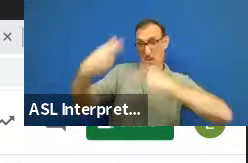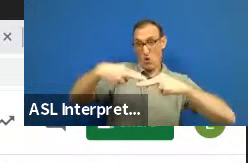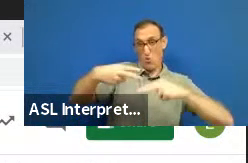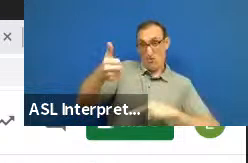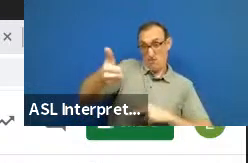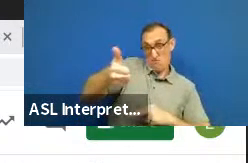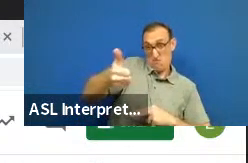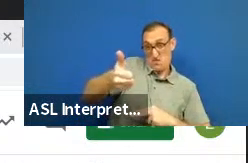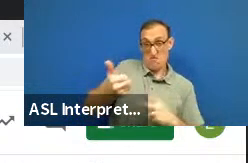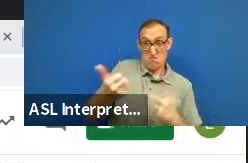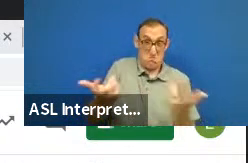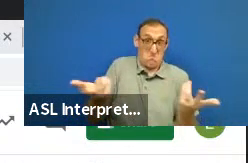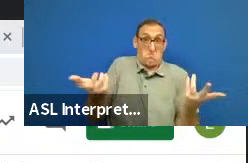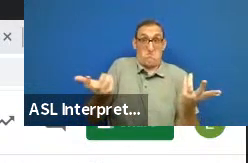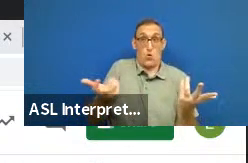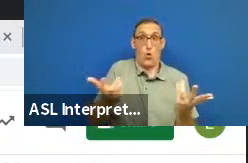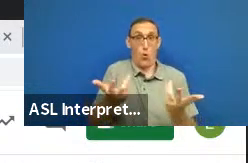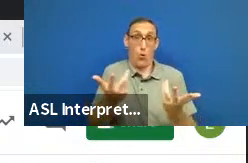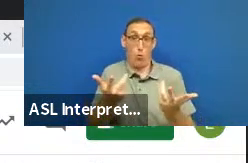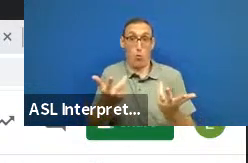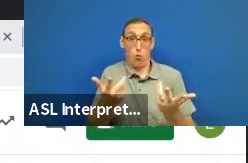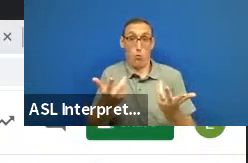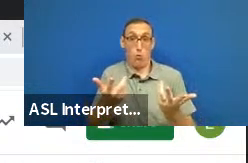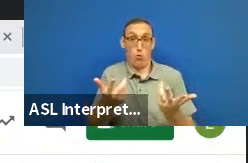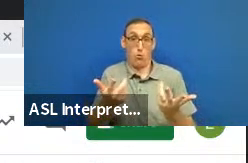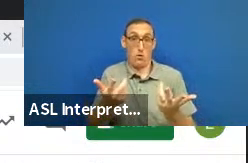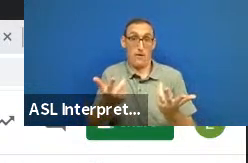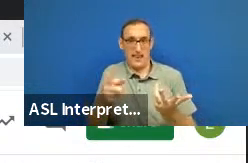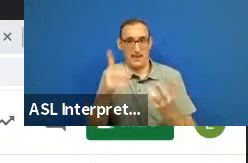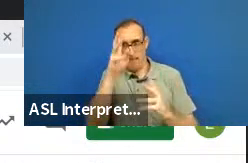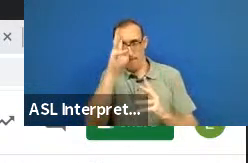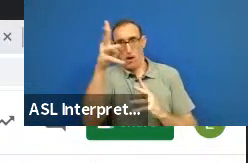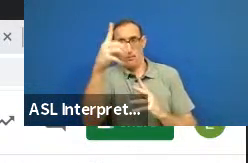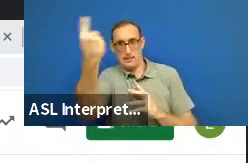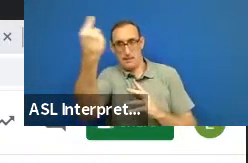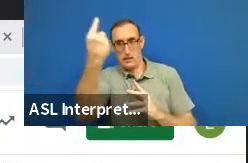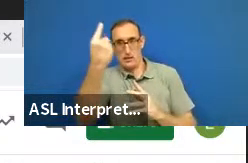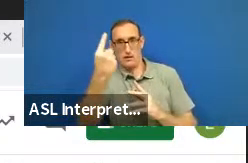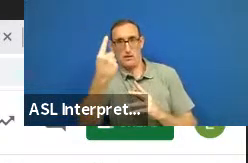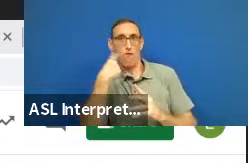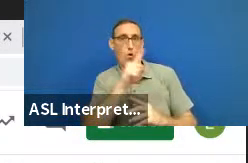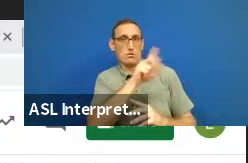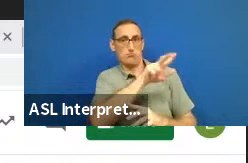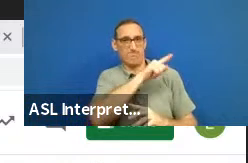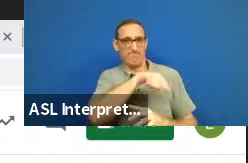evaluate them, to ask how we are doing. Now, that's my idea.